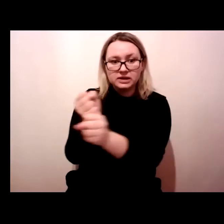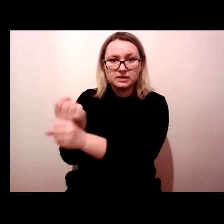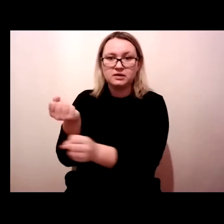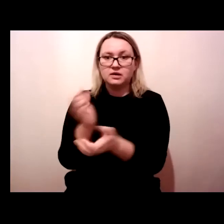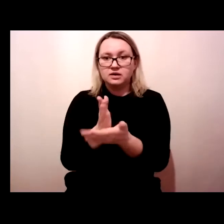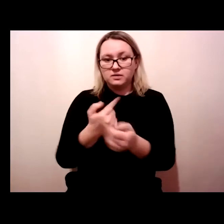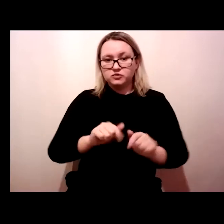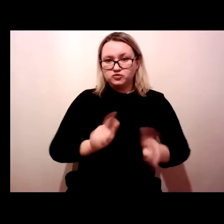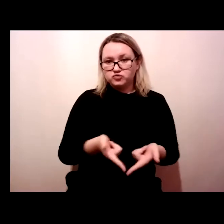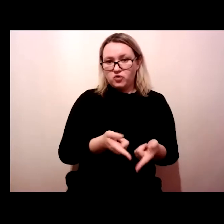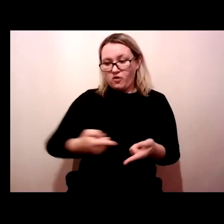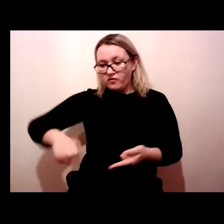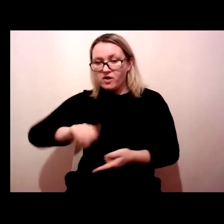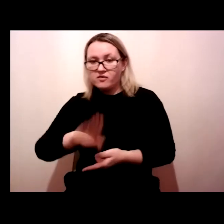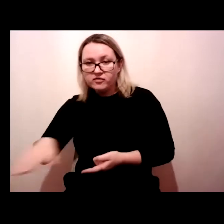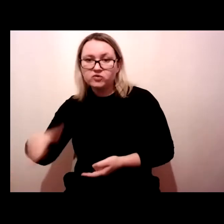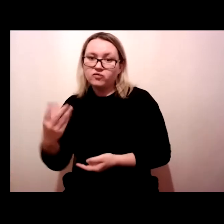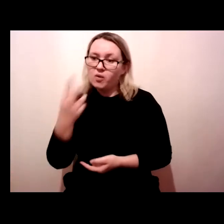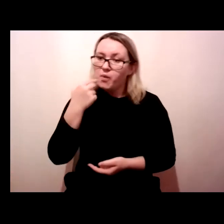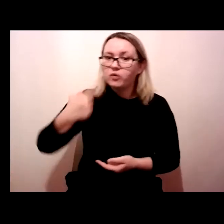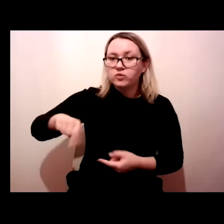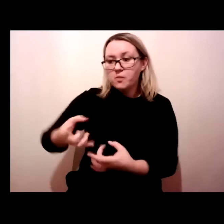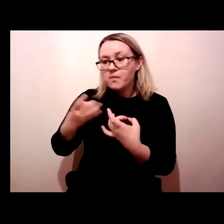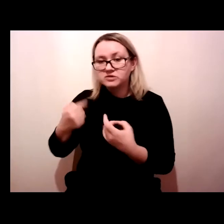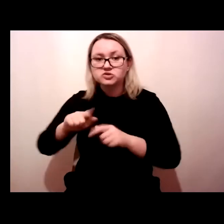that support systems do not work.